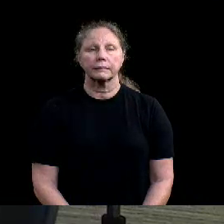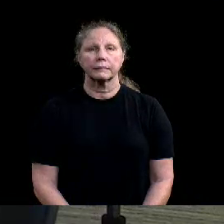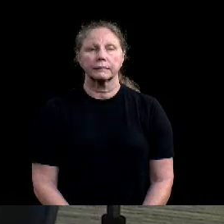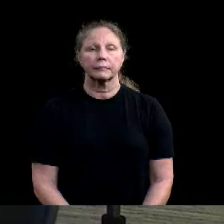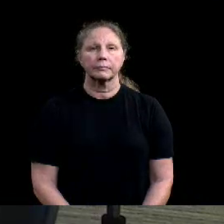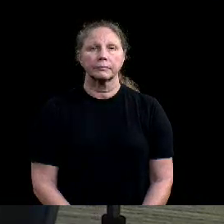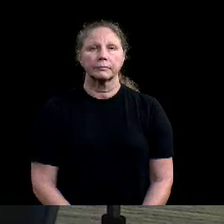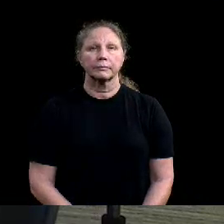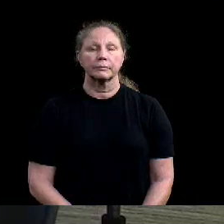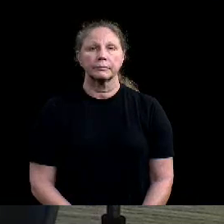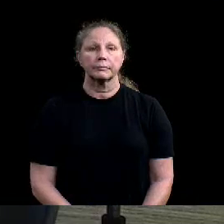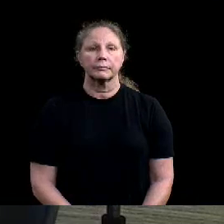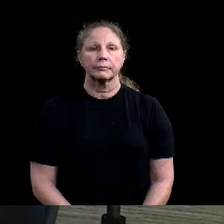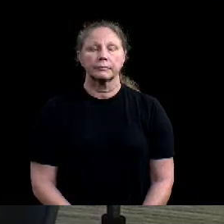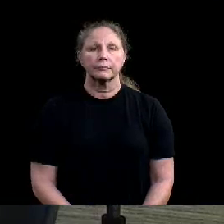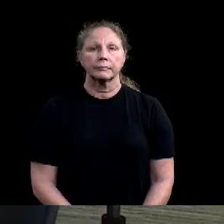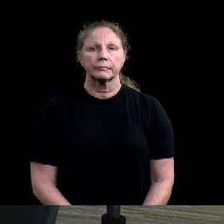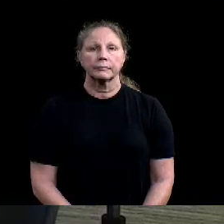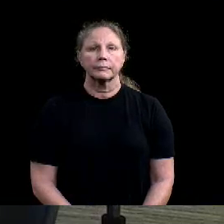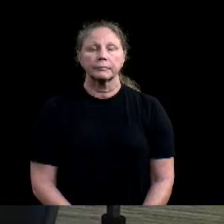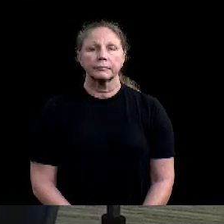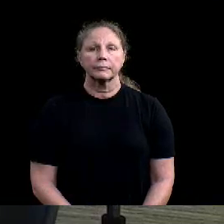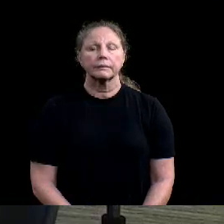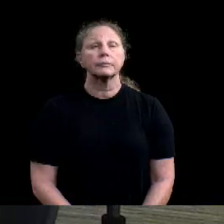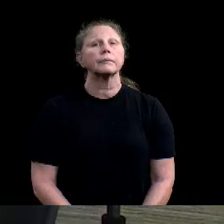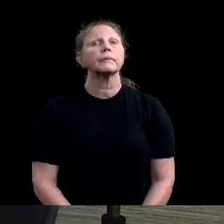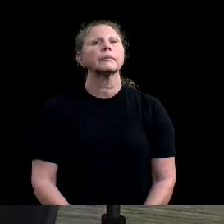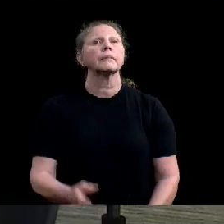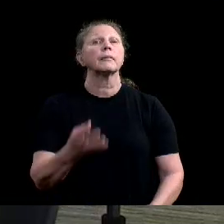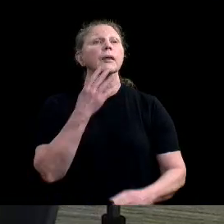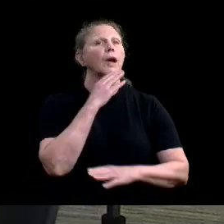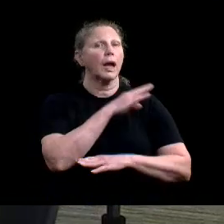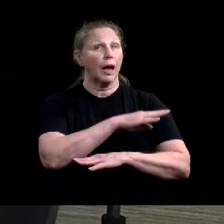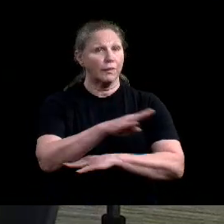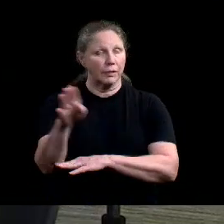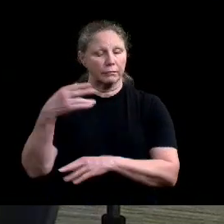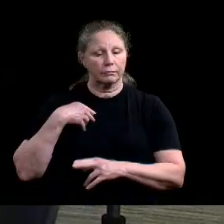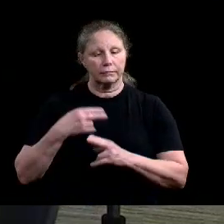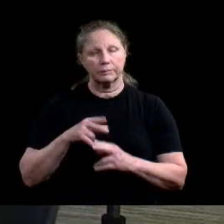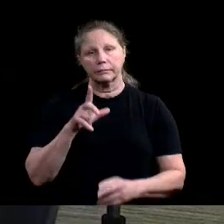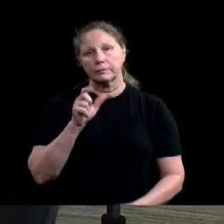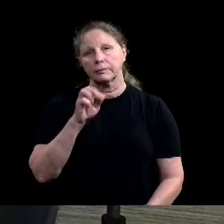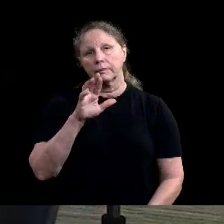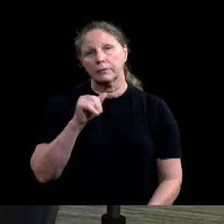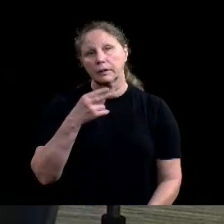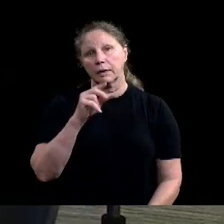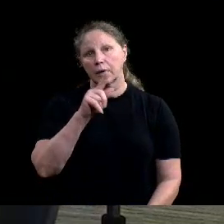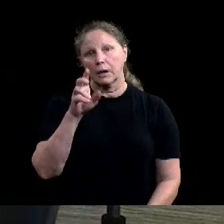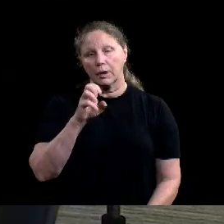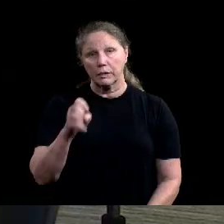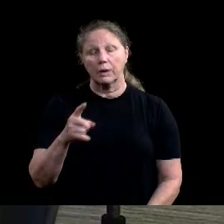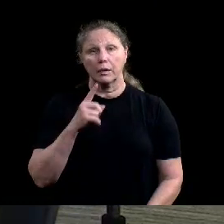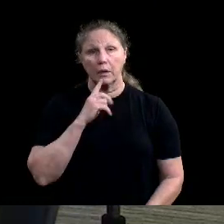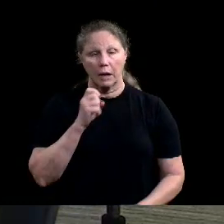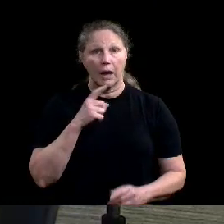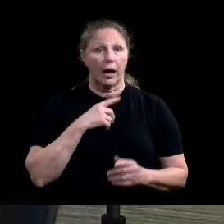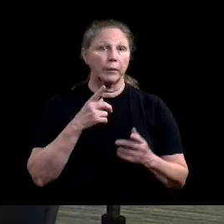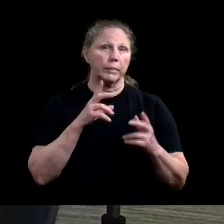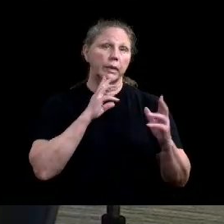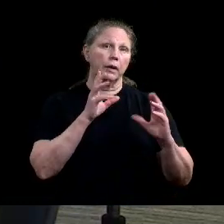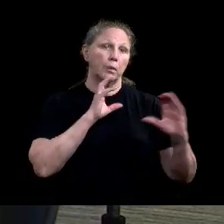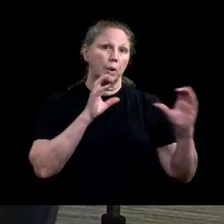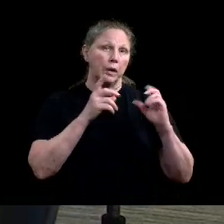Good afternoon, everyone. I'm Larry Hulsey, Director of Municipal Information and the Communication Director for the City of Waco. I'd like to welcome you to today's press